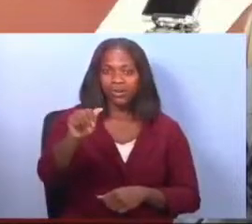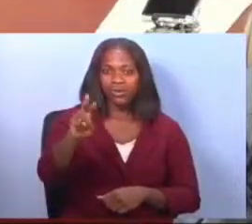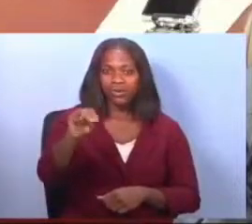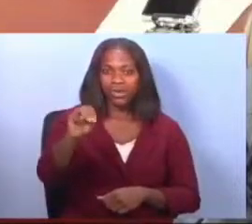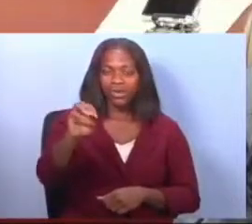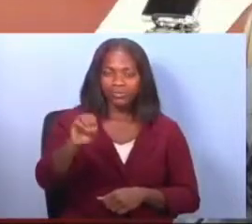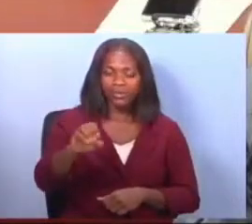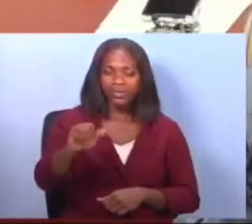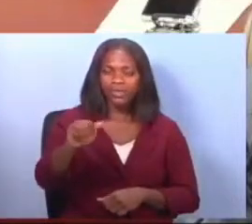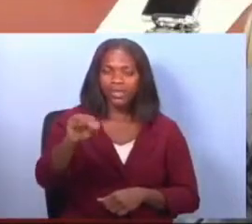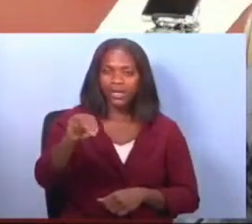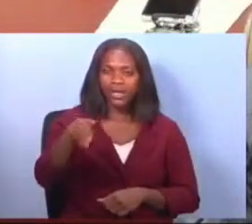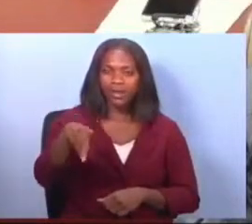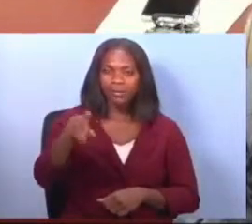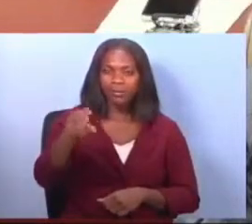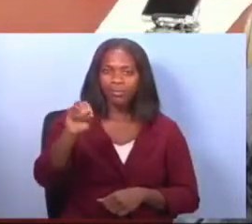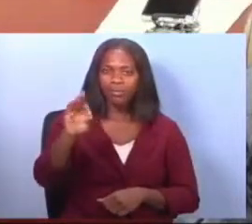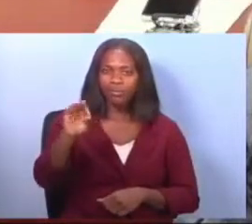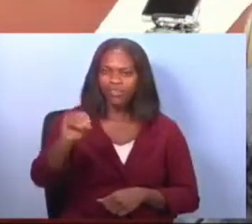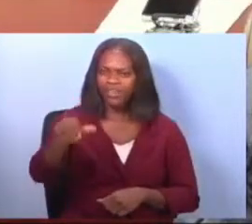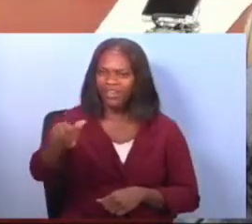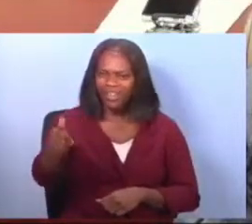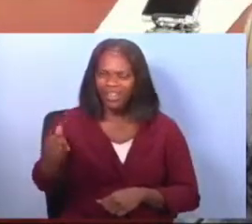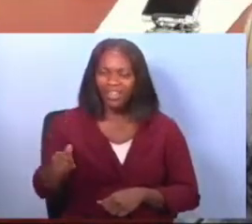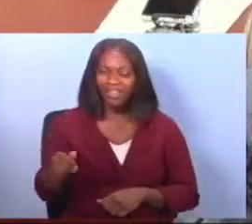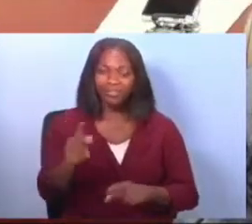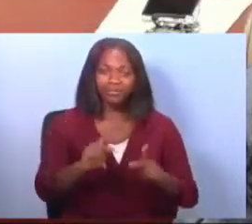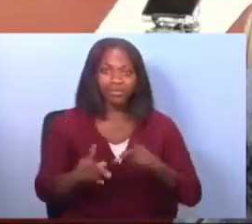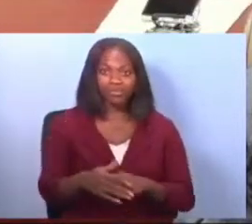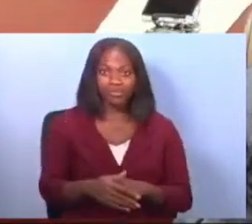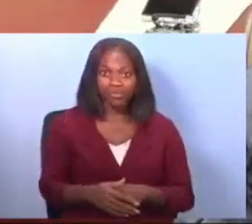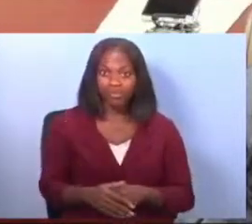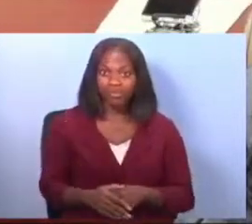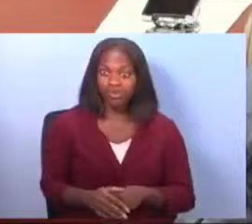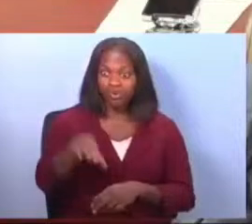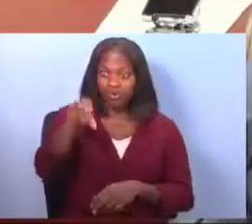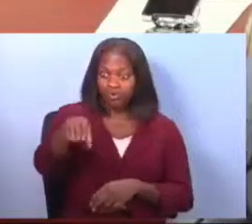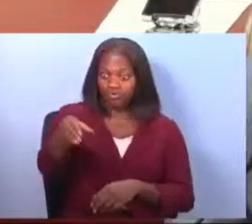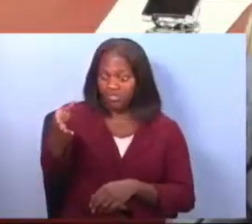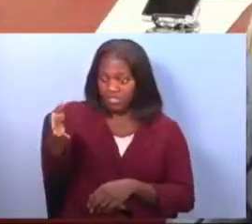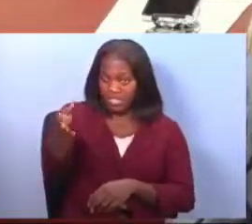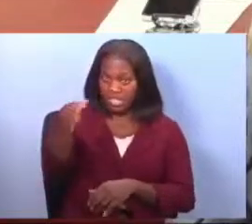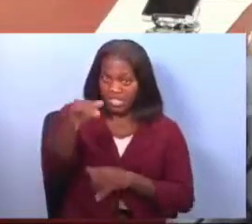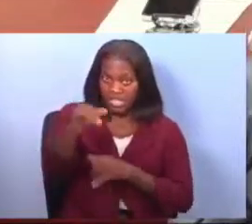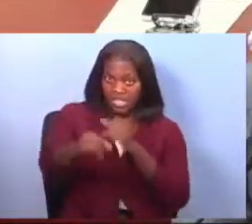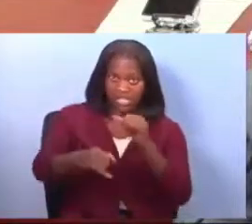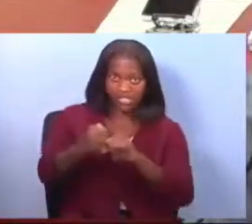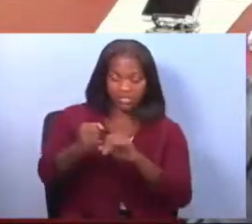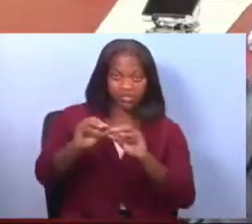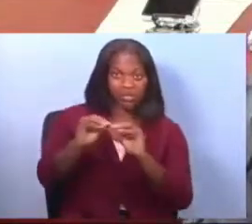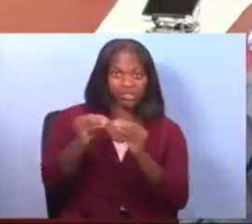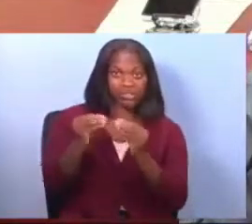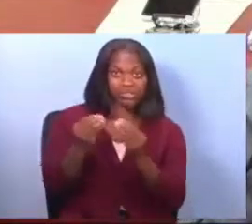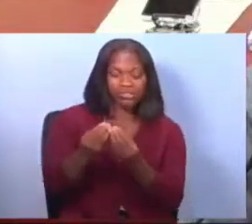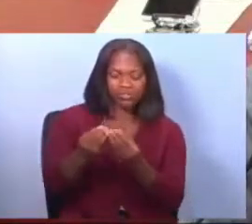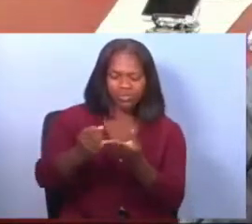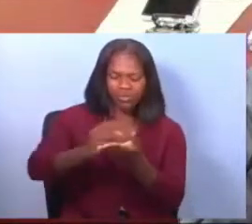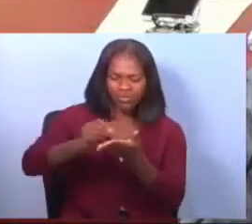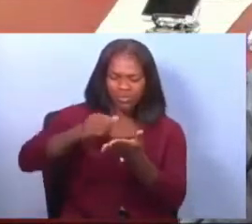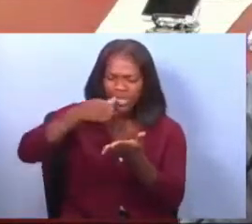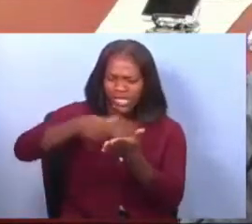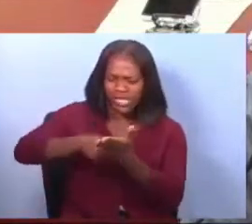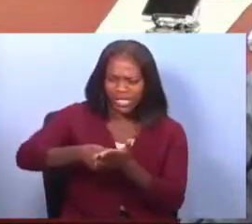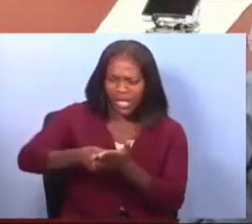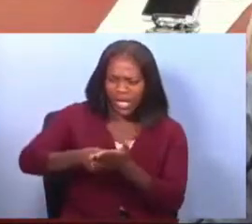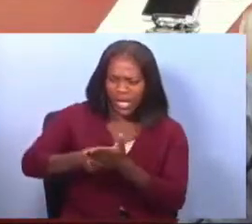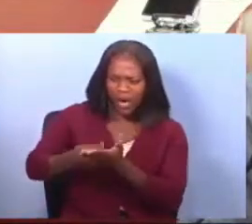They will be in their constituencies, and international organizations will write letters to come and be searching for them to go and